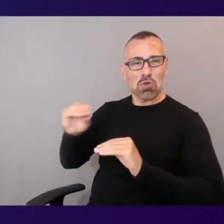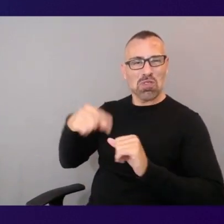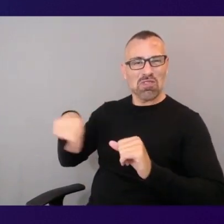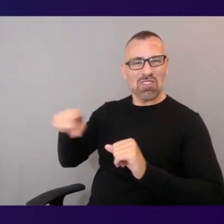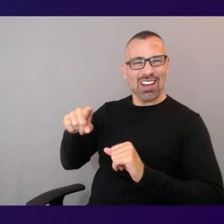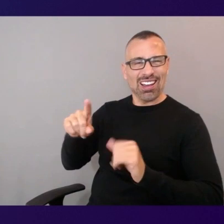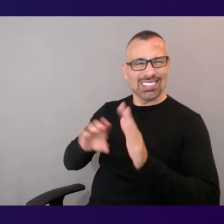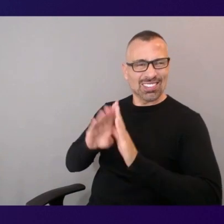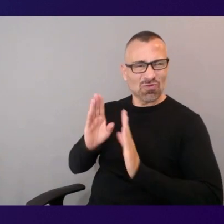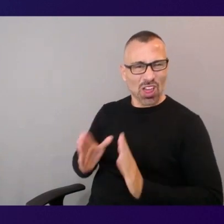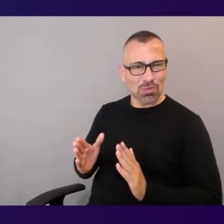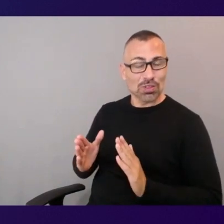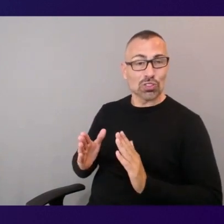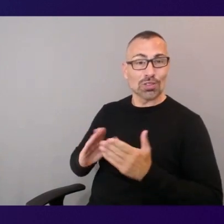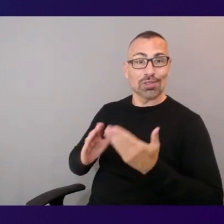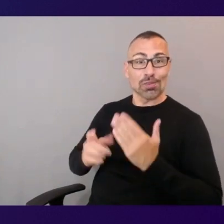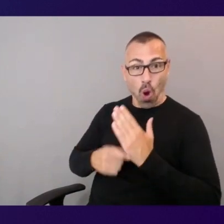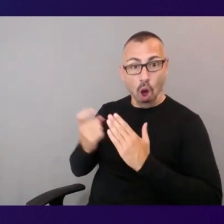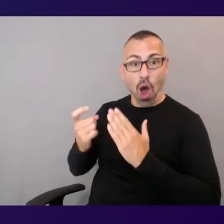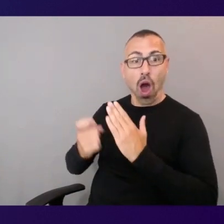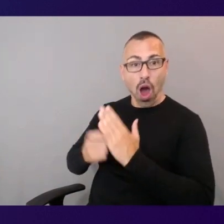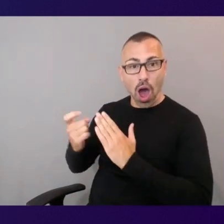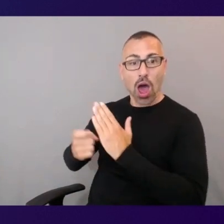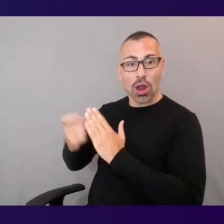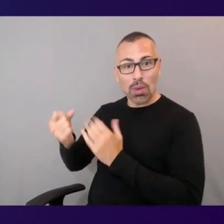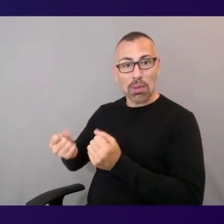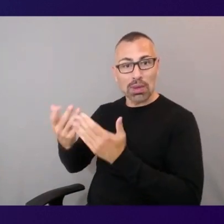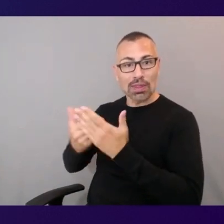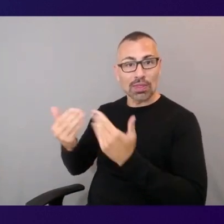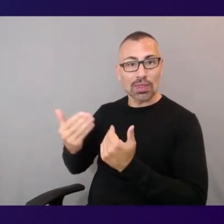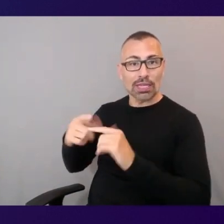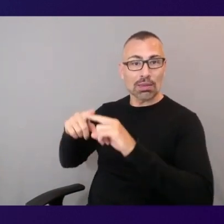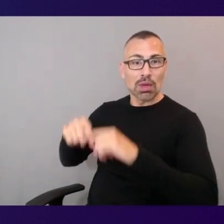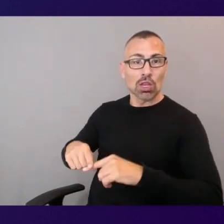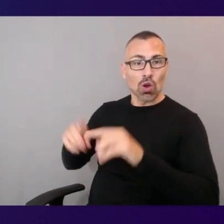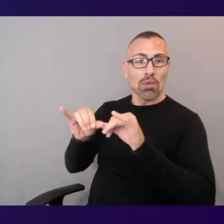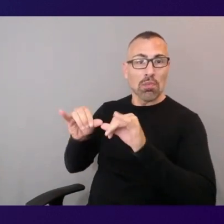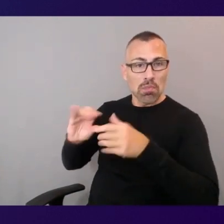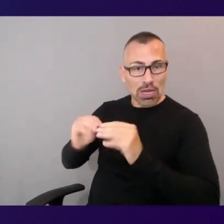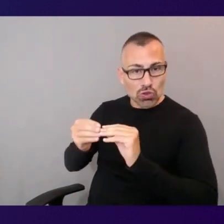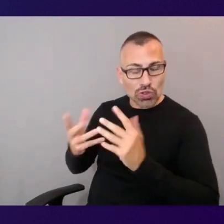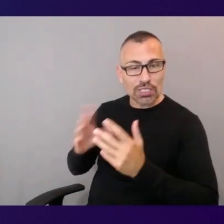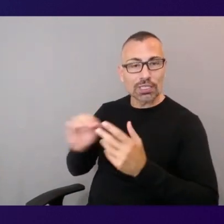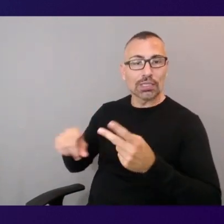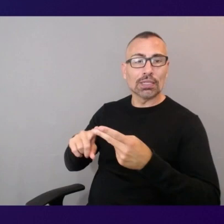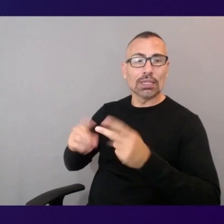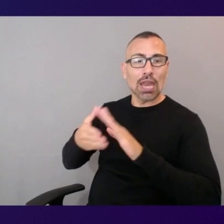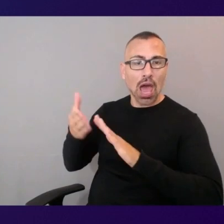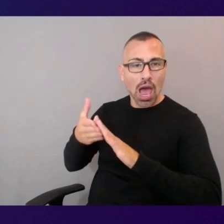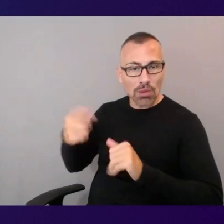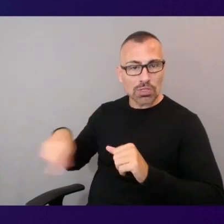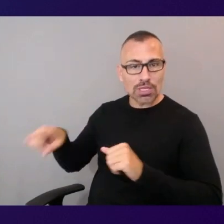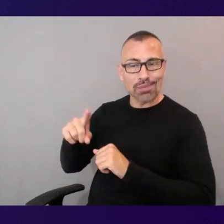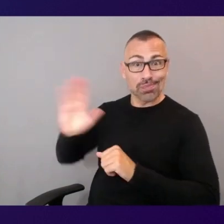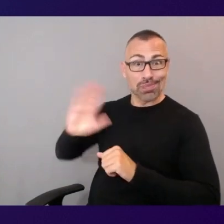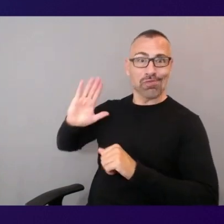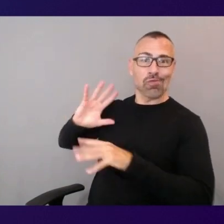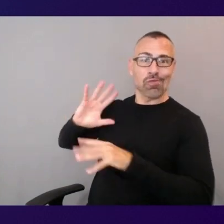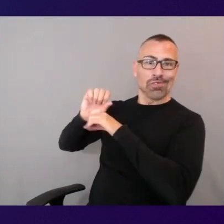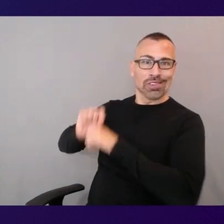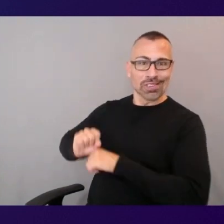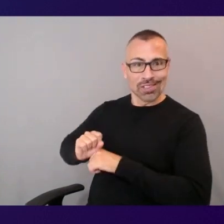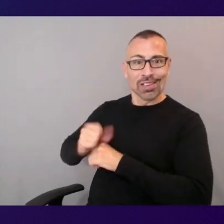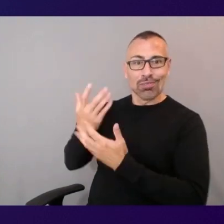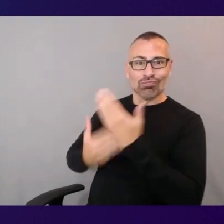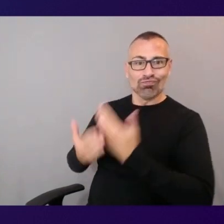here, automating a lot of these things based off of metrics and ops that, we traditionally would have had to manually